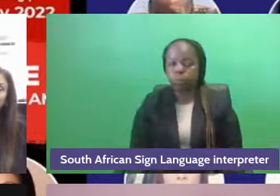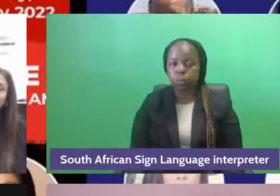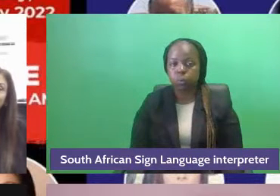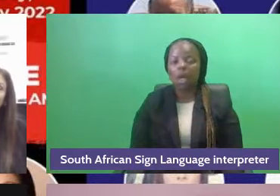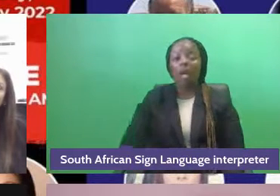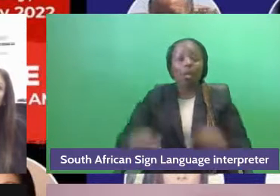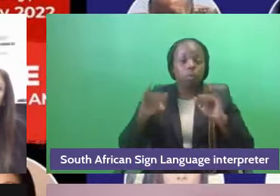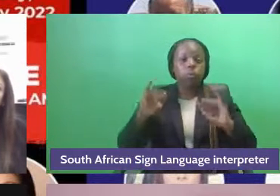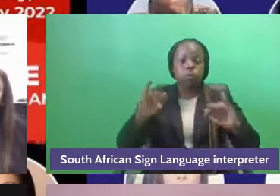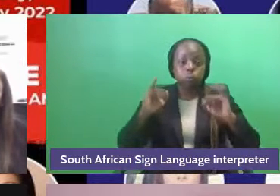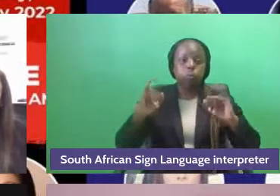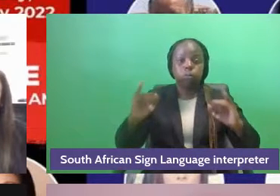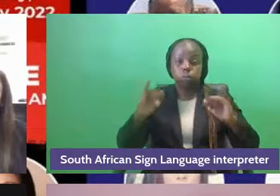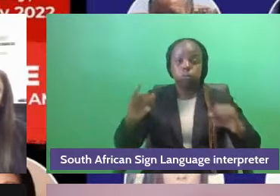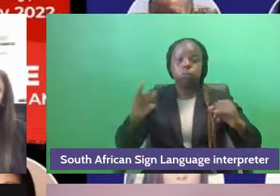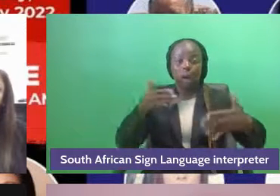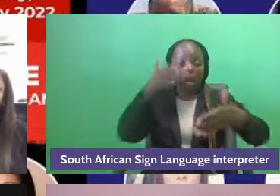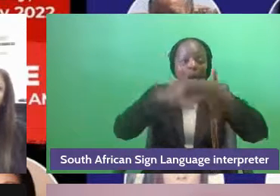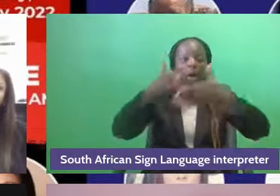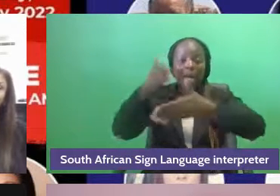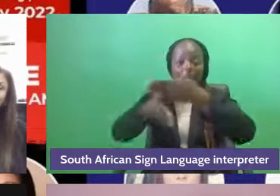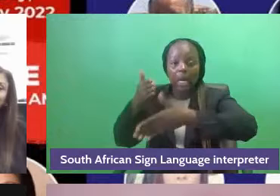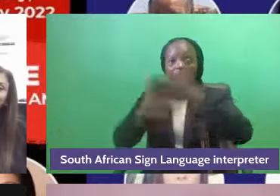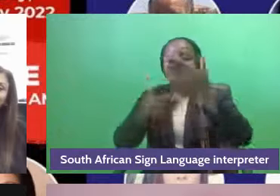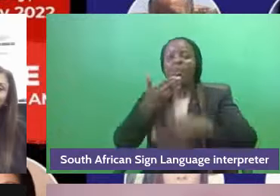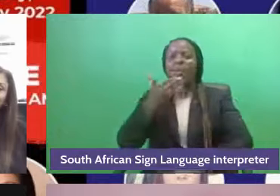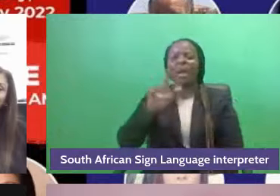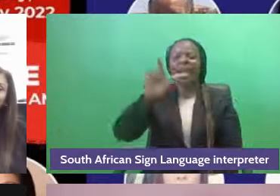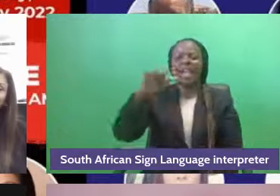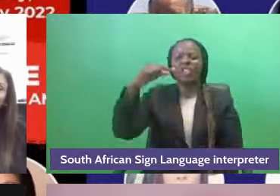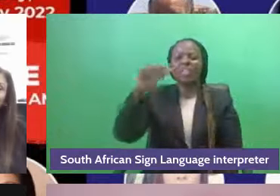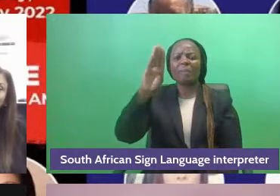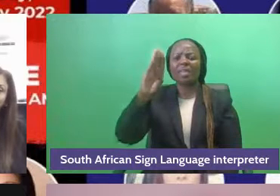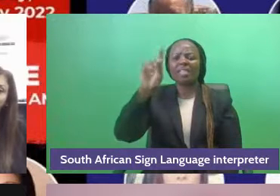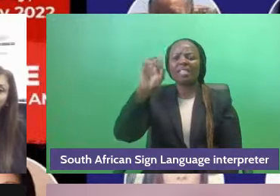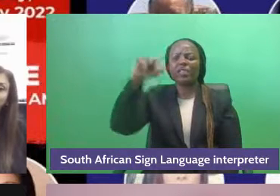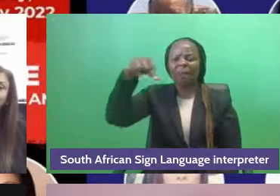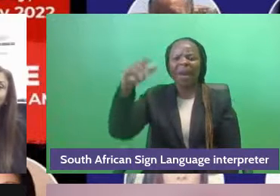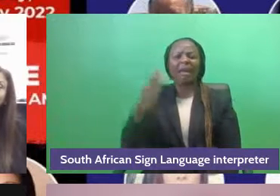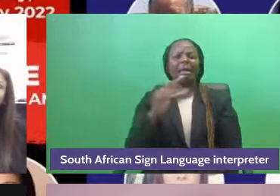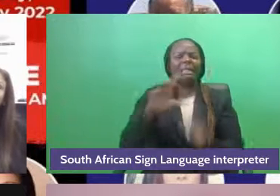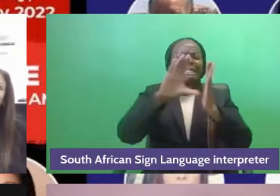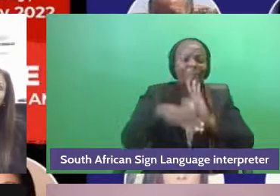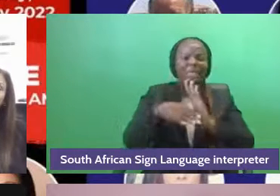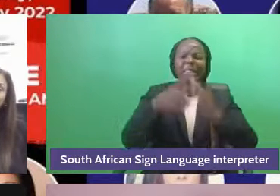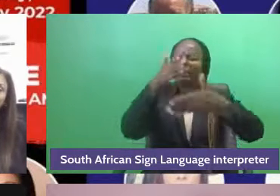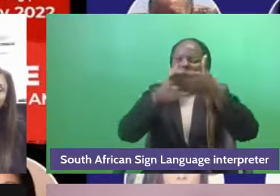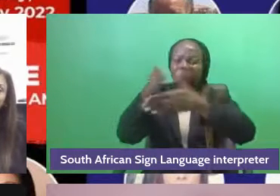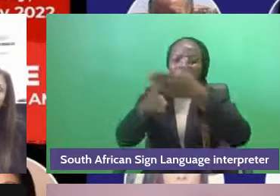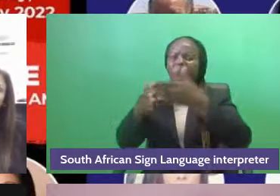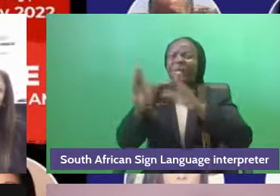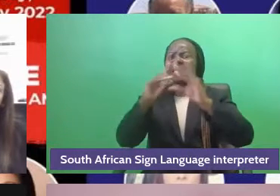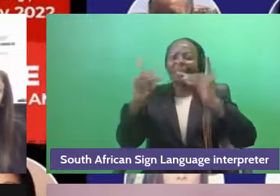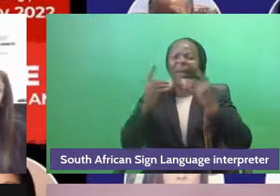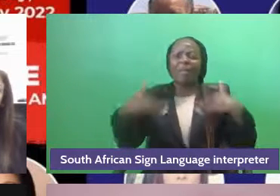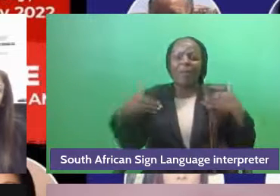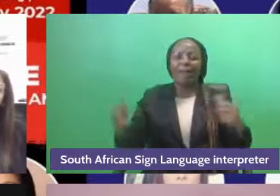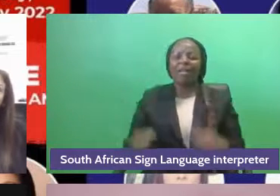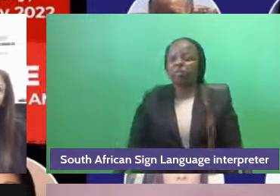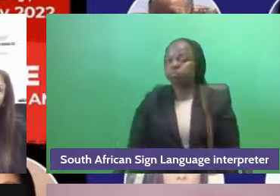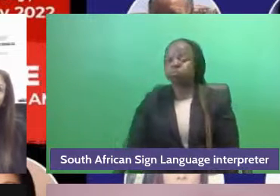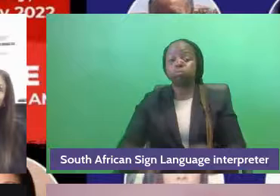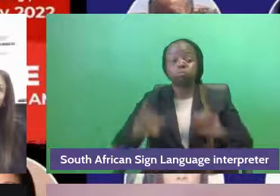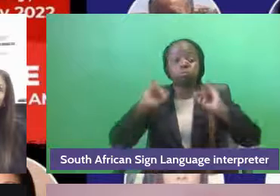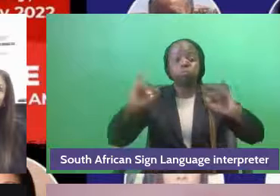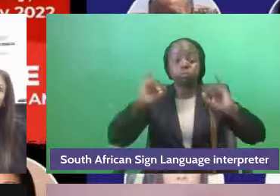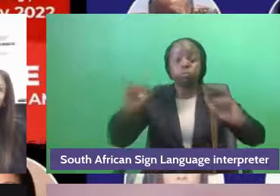most of, whether it's LGBTI or it's people living with disability. Health is the most important sector that needs, I